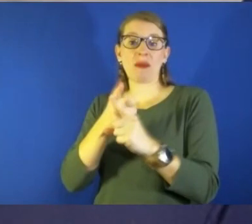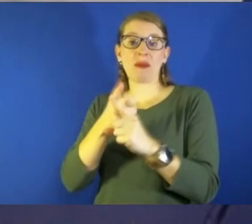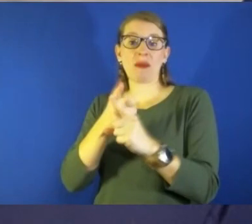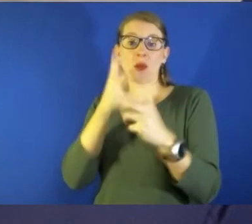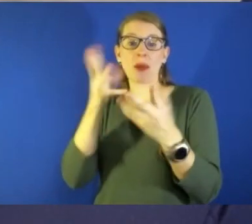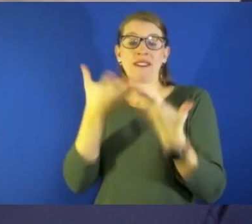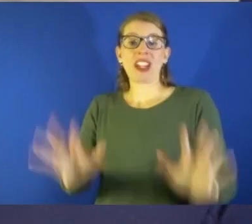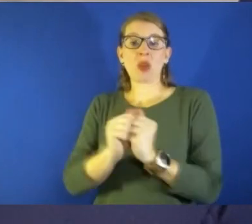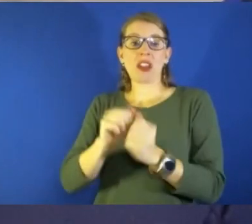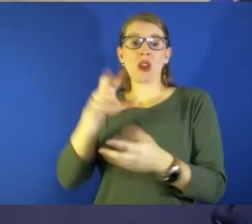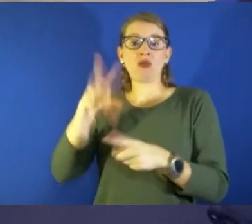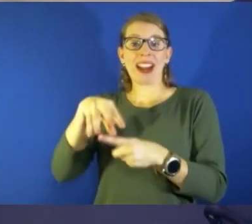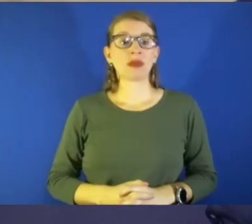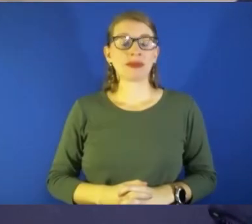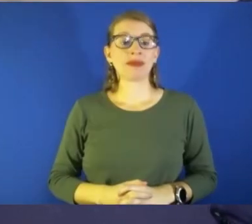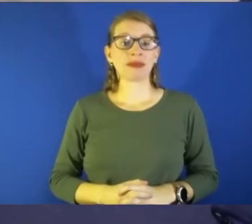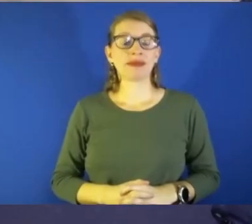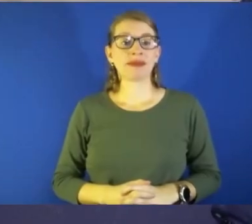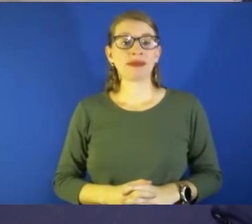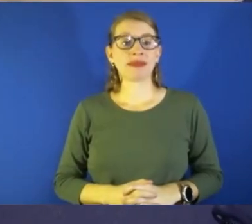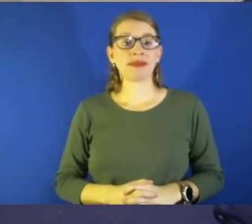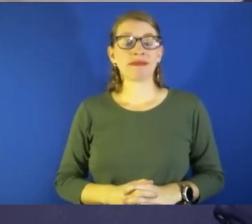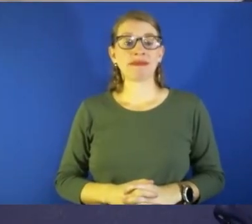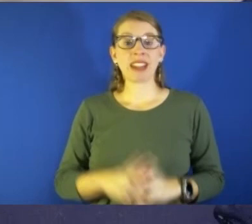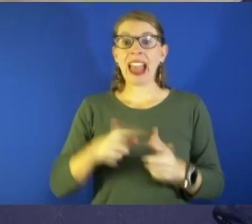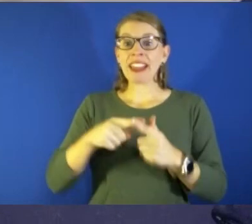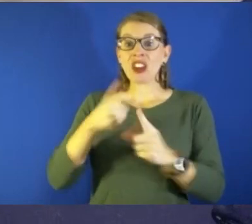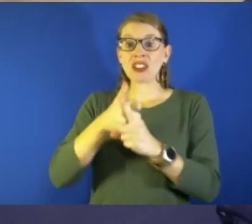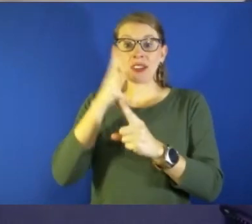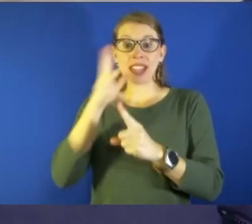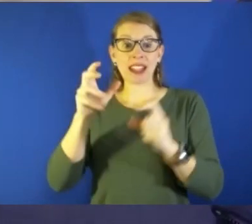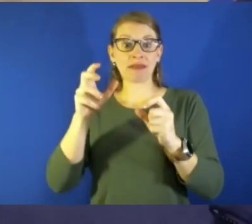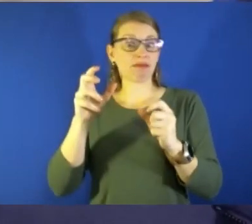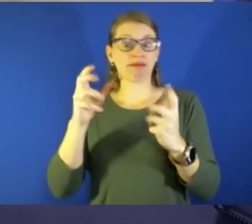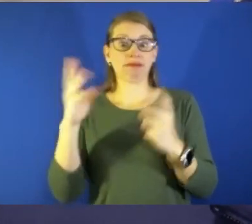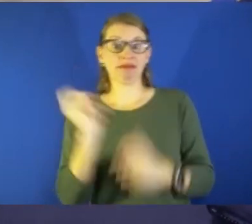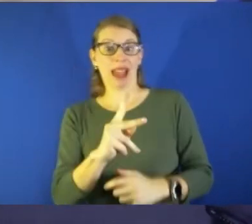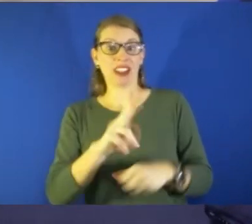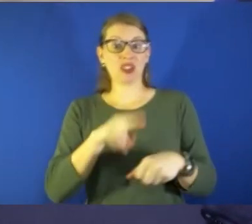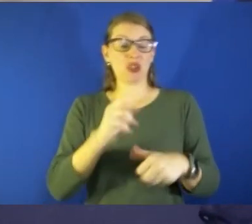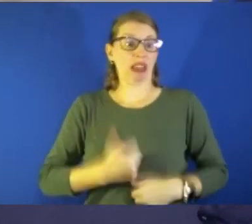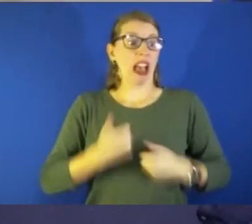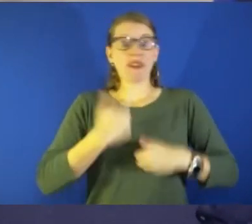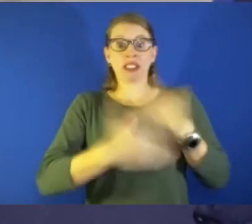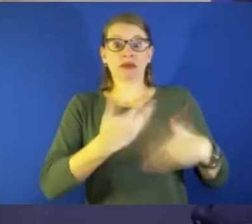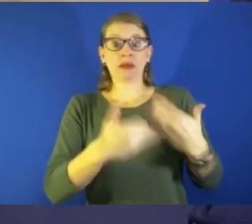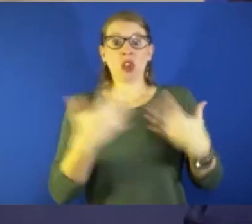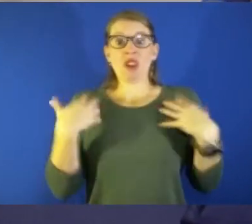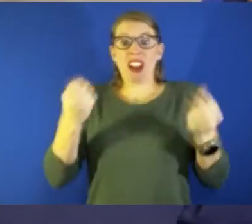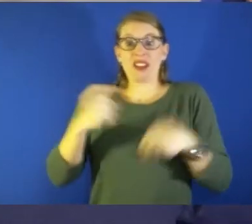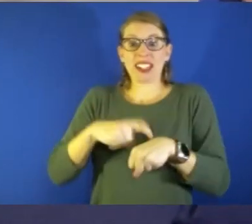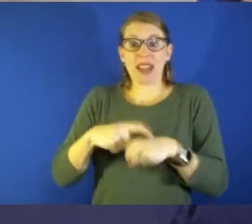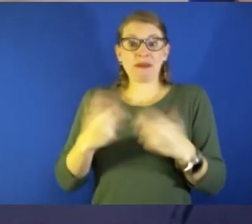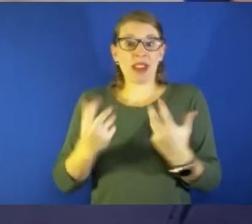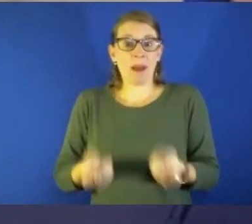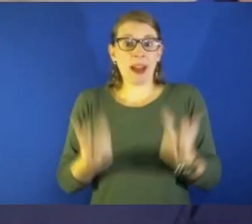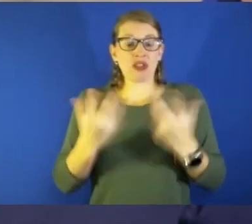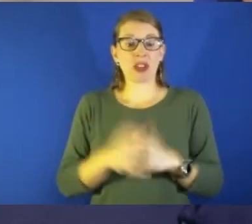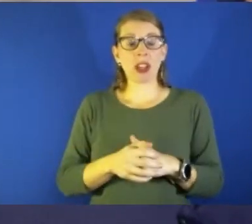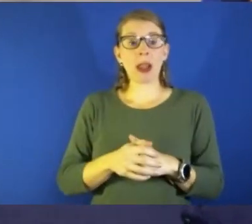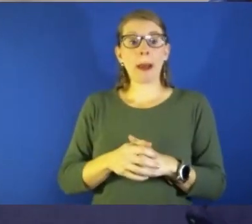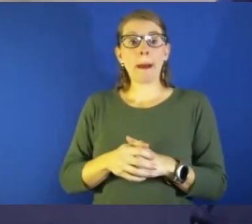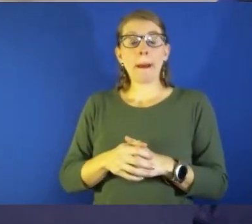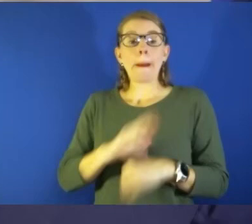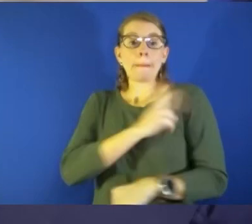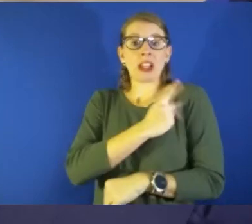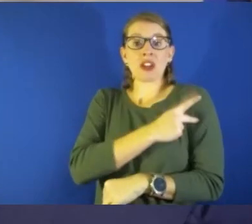can she go back to life as she knows it? What's the recovery time? So in general, no different than a patient who just has a lumpectomy alone. She'll